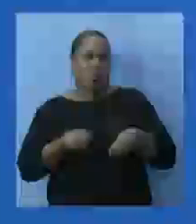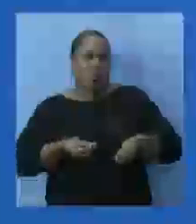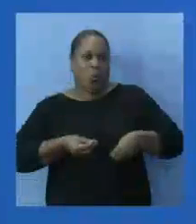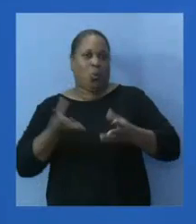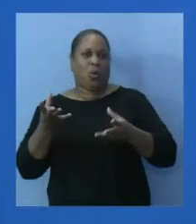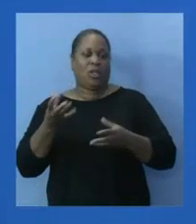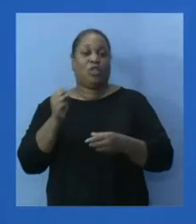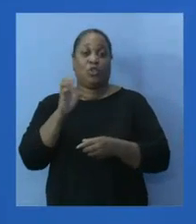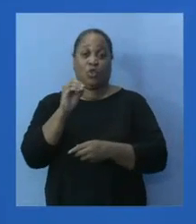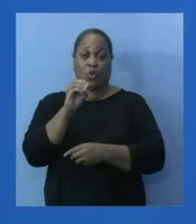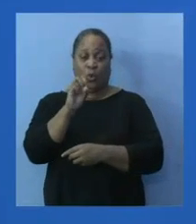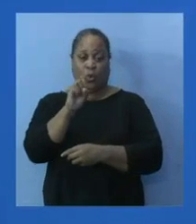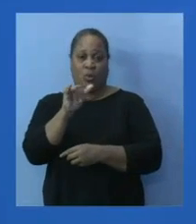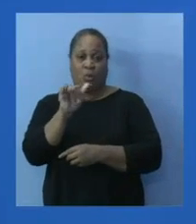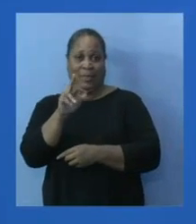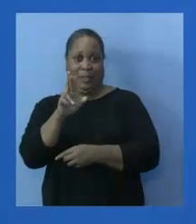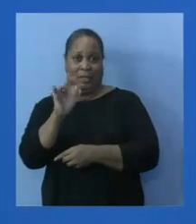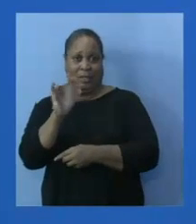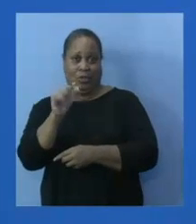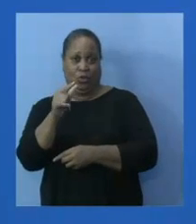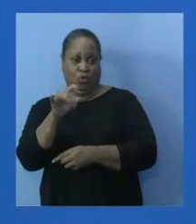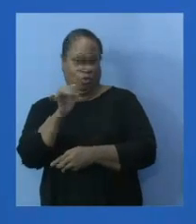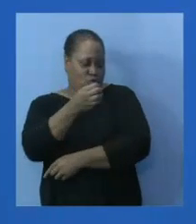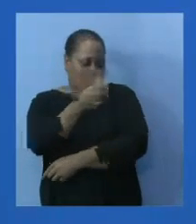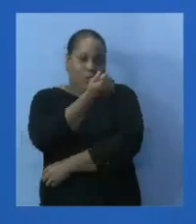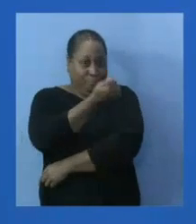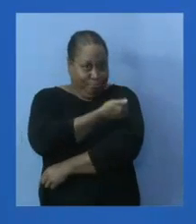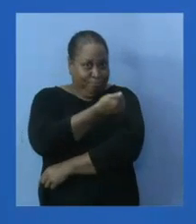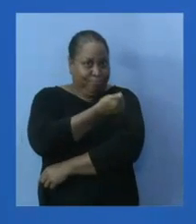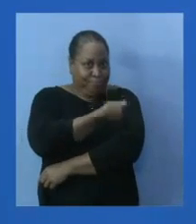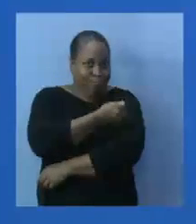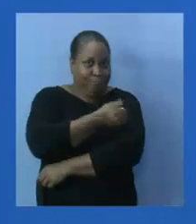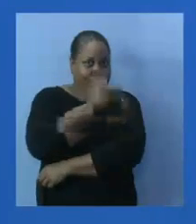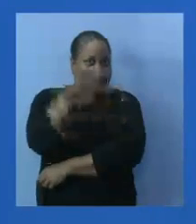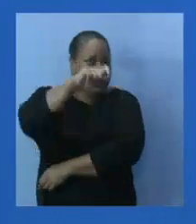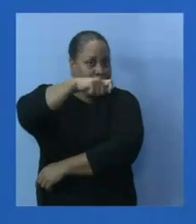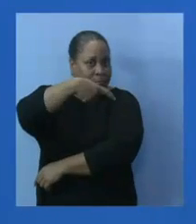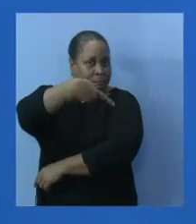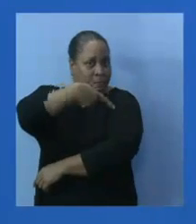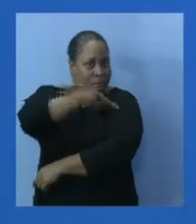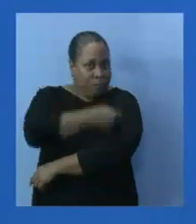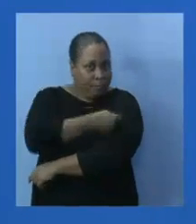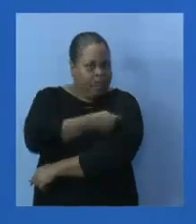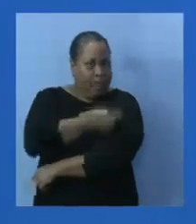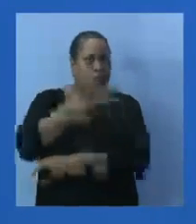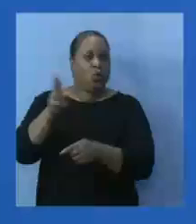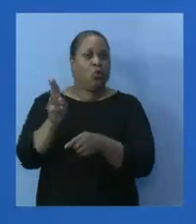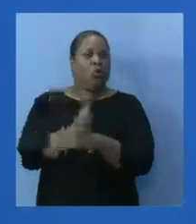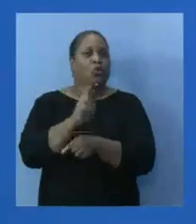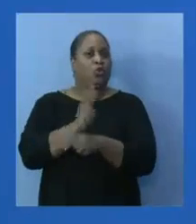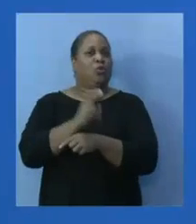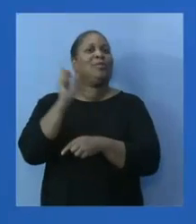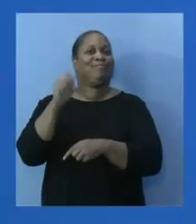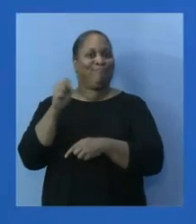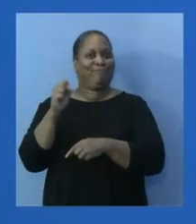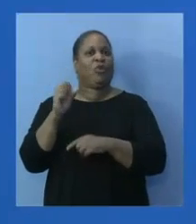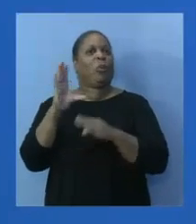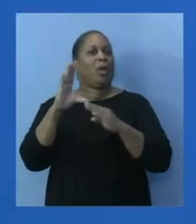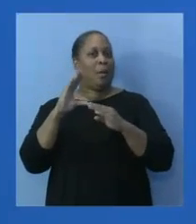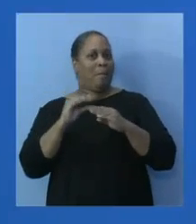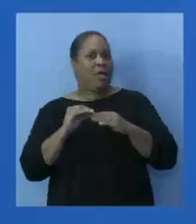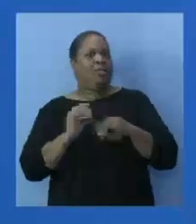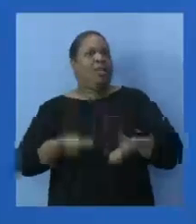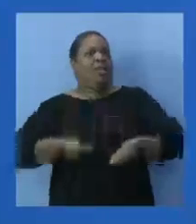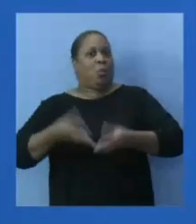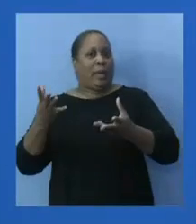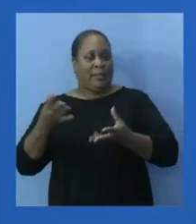syringes that are being required for this particular vaccine is what's being used so that we can certainly minimize wastage. Thank